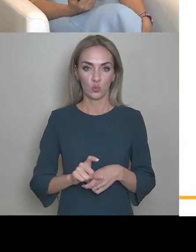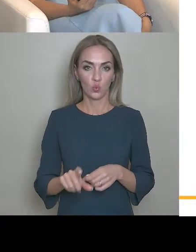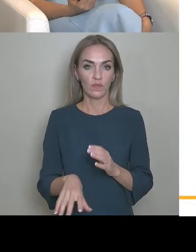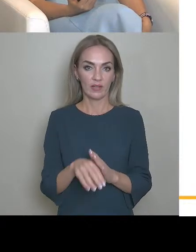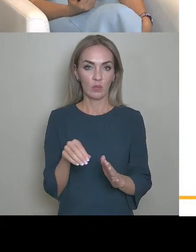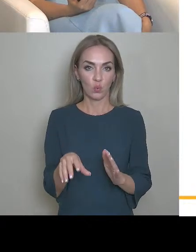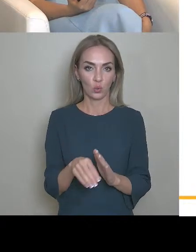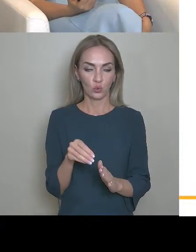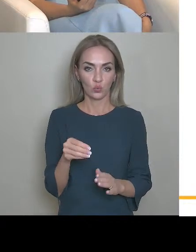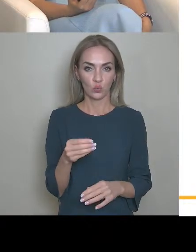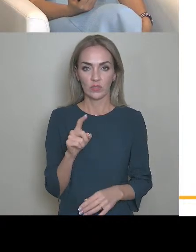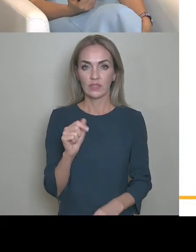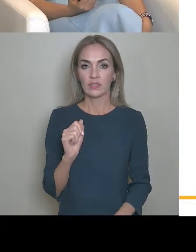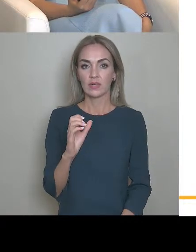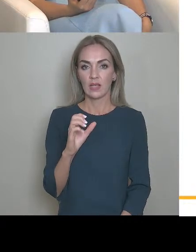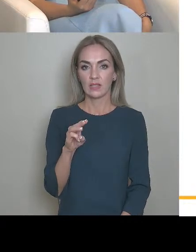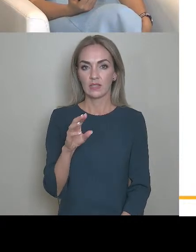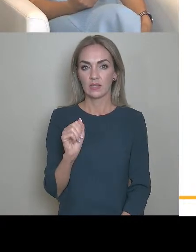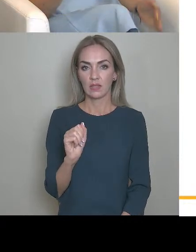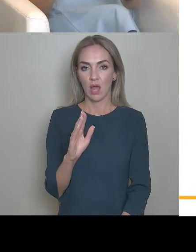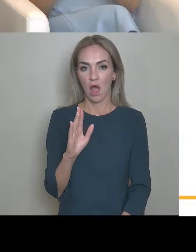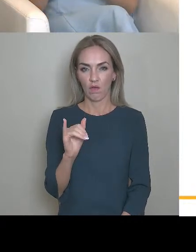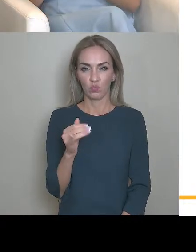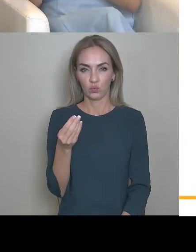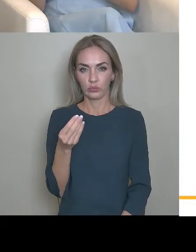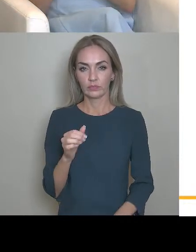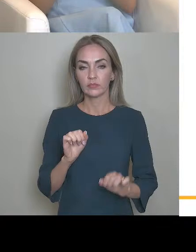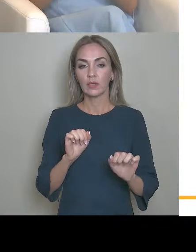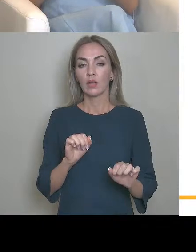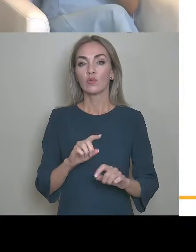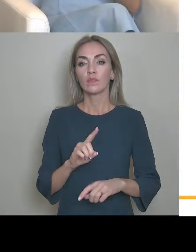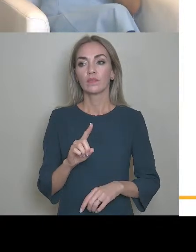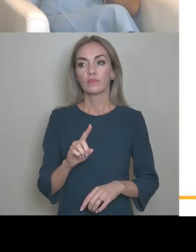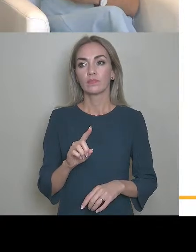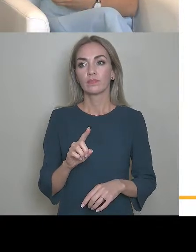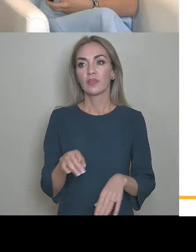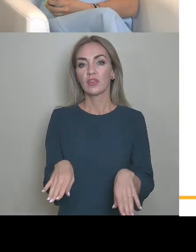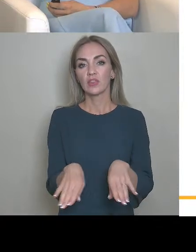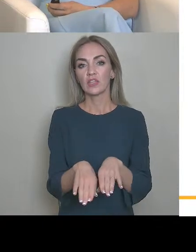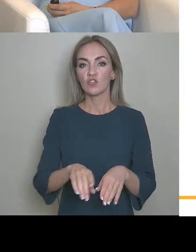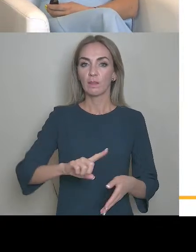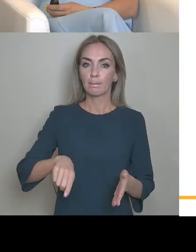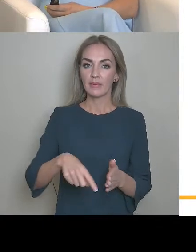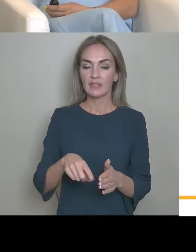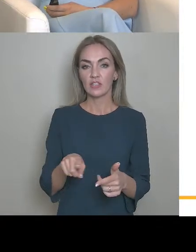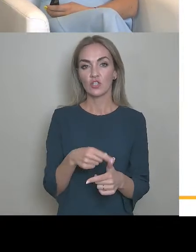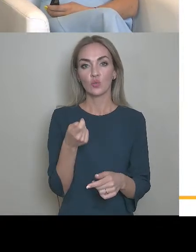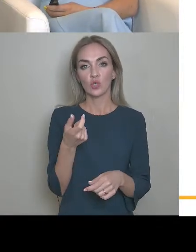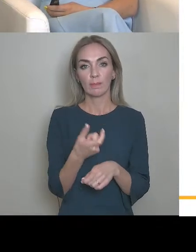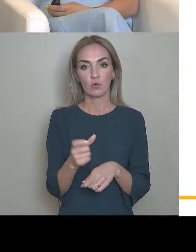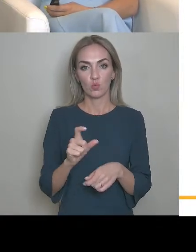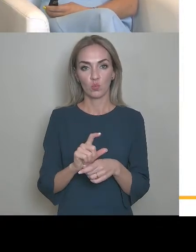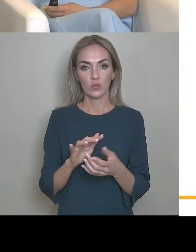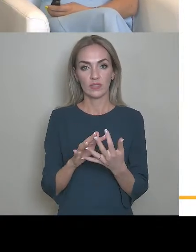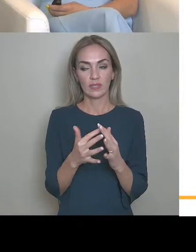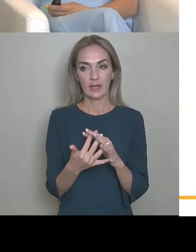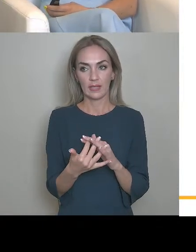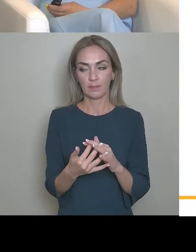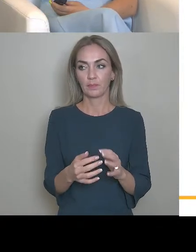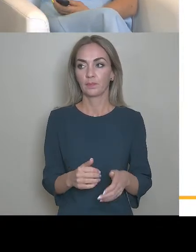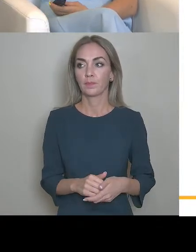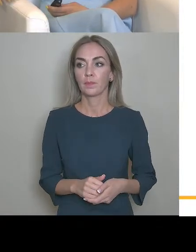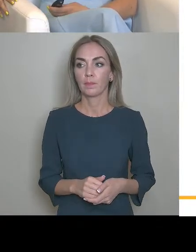pay a larger deposit than in a town or in